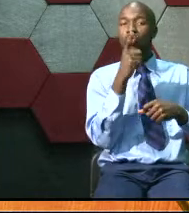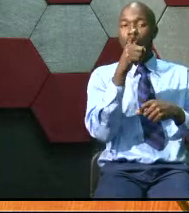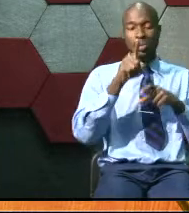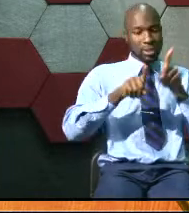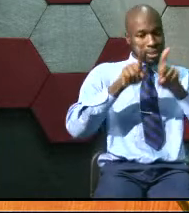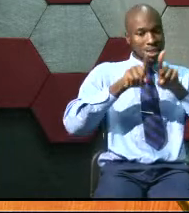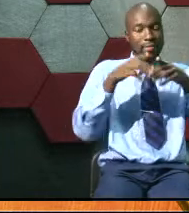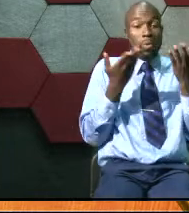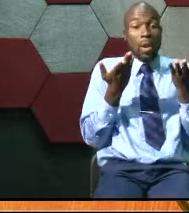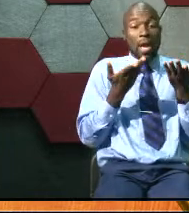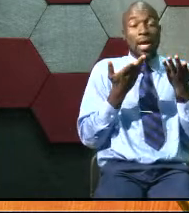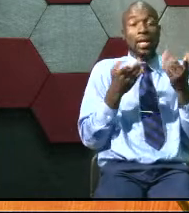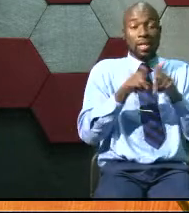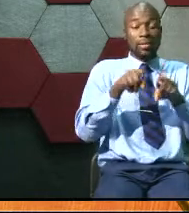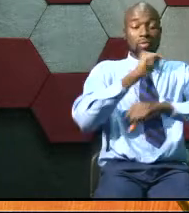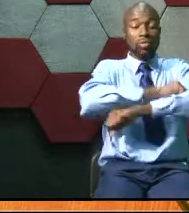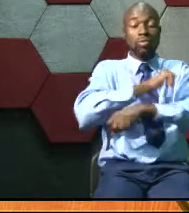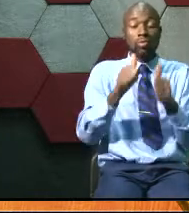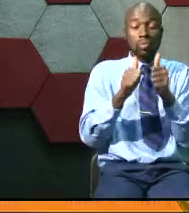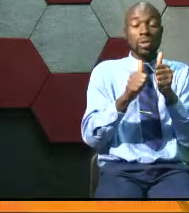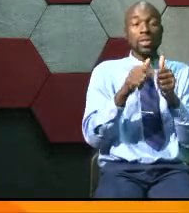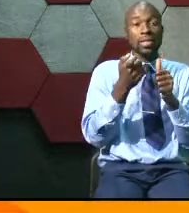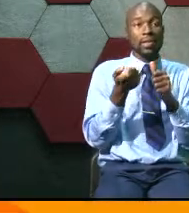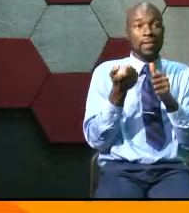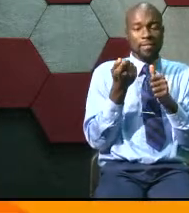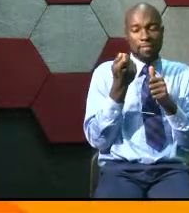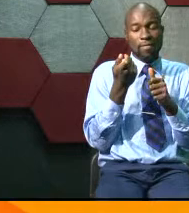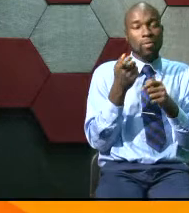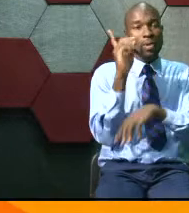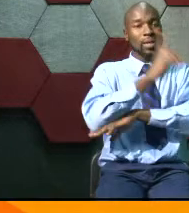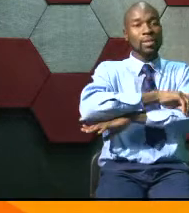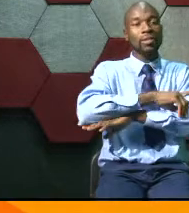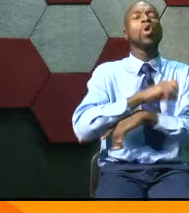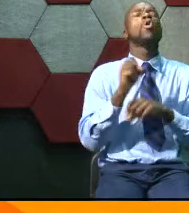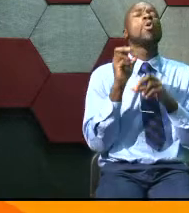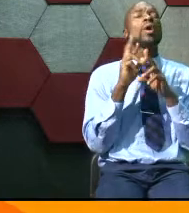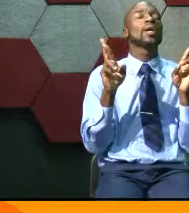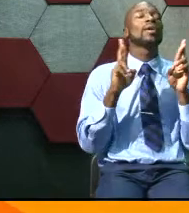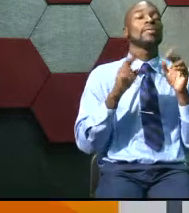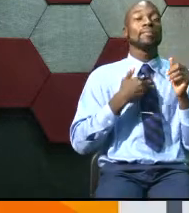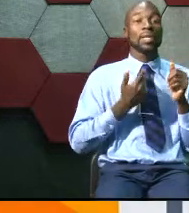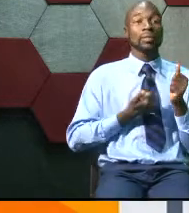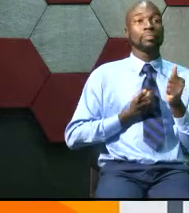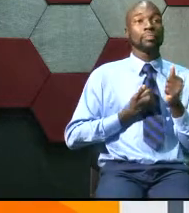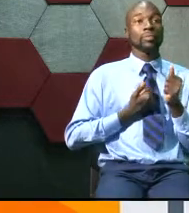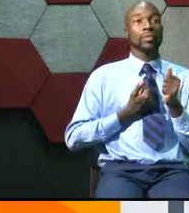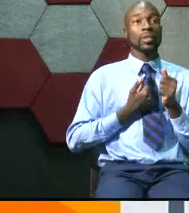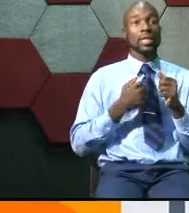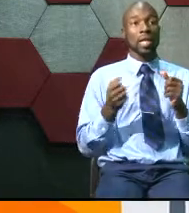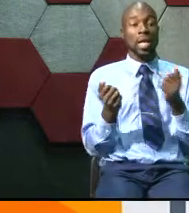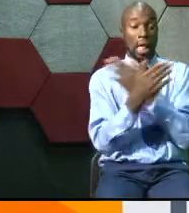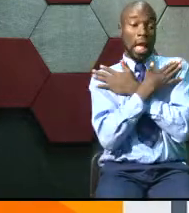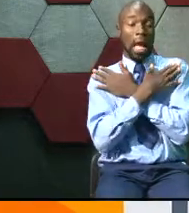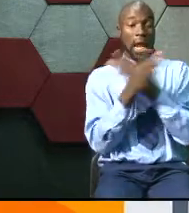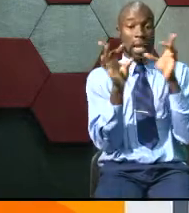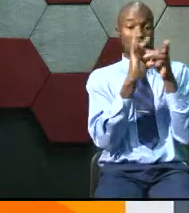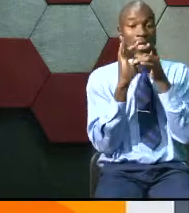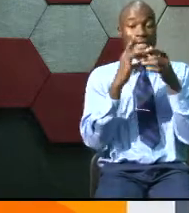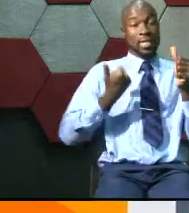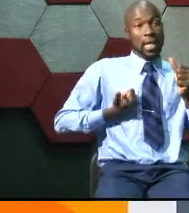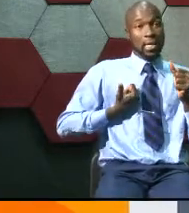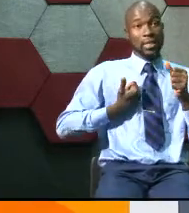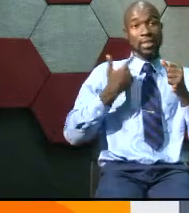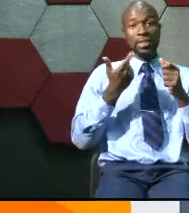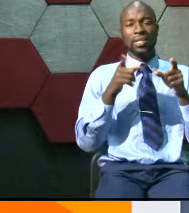traveled and which schools have you been to over the last few days? All right. Well, I've been to Alliance Girls High School. I think you saw me on day one. Those are